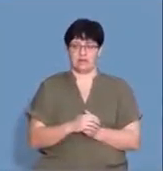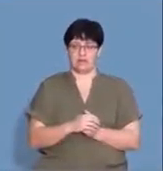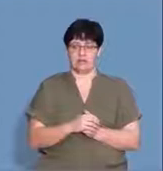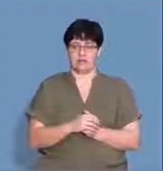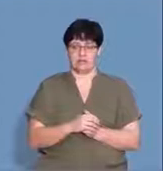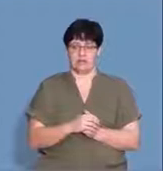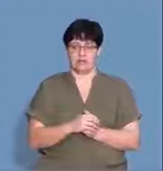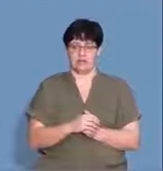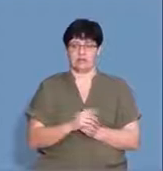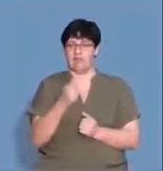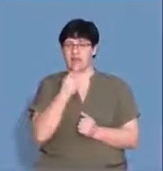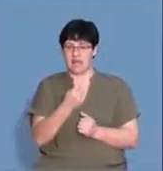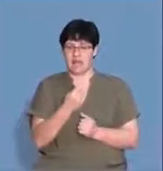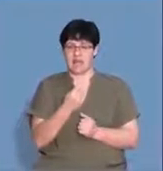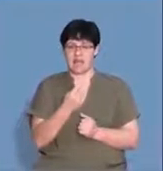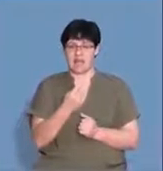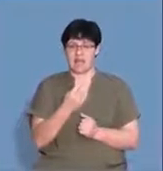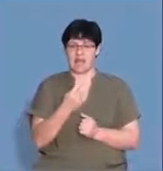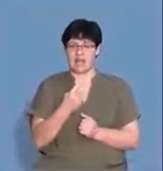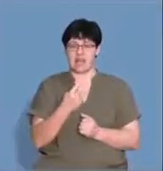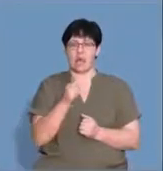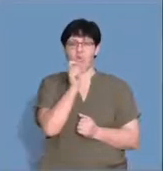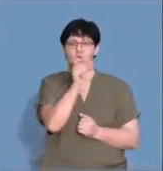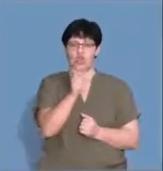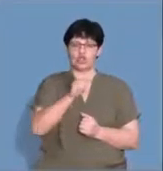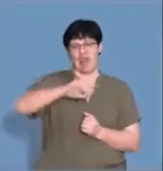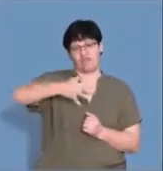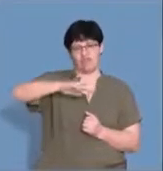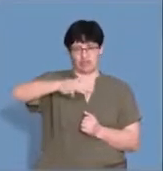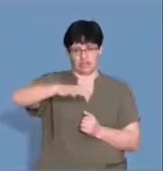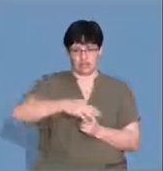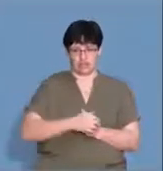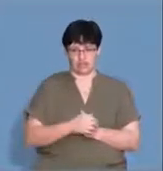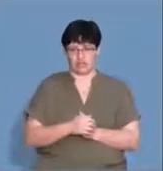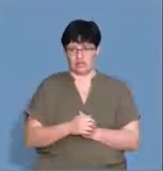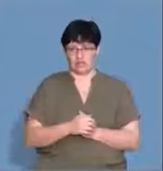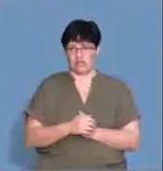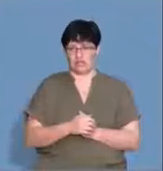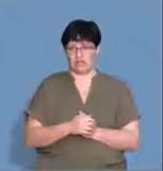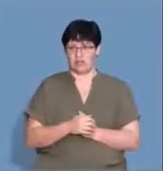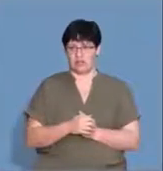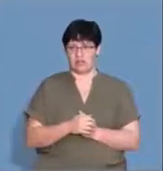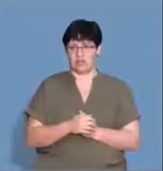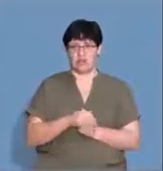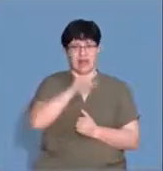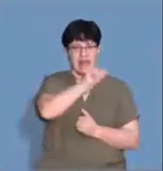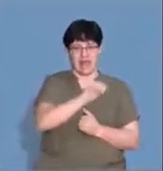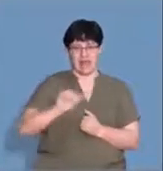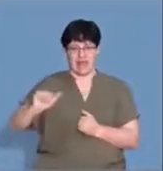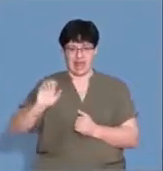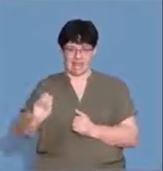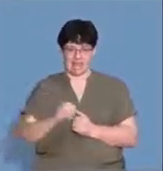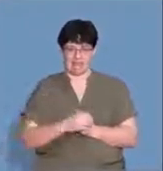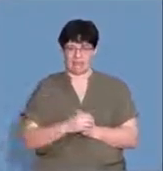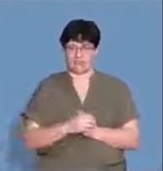is what we call in everyday words average. Okay, and that's got your A in it and